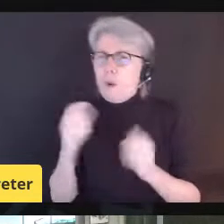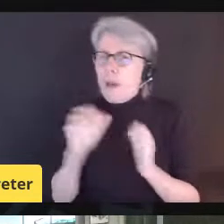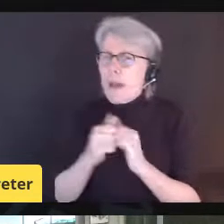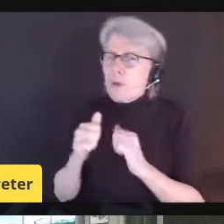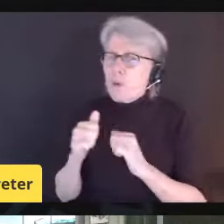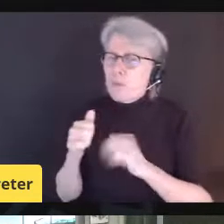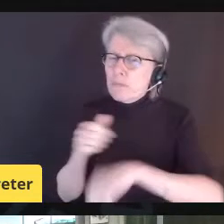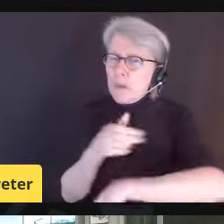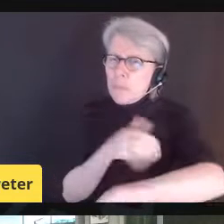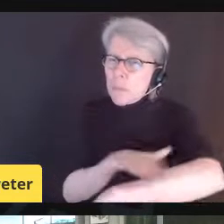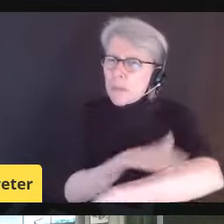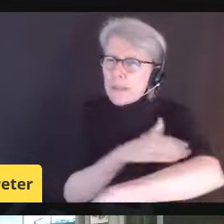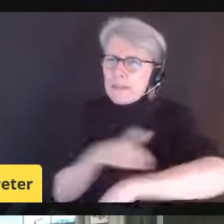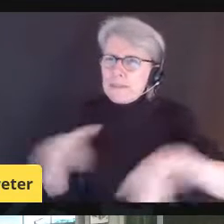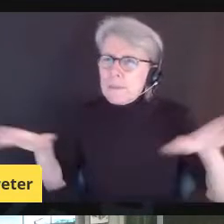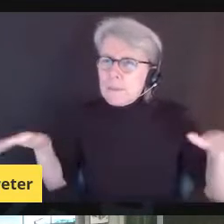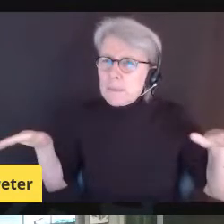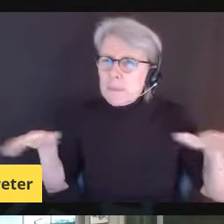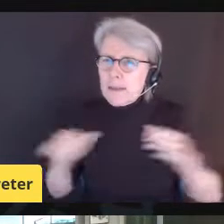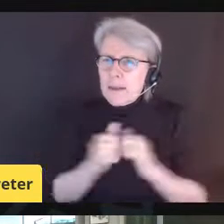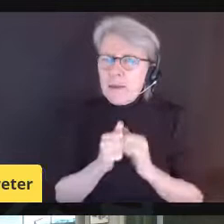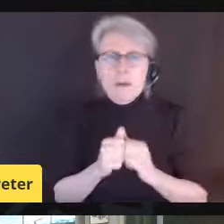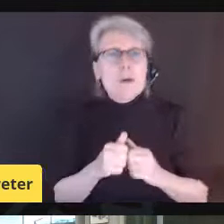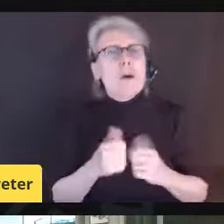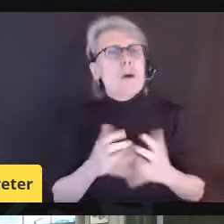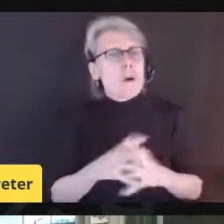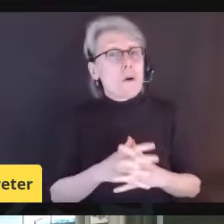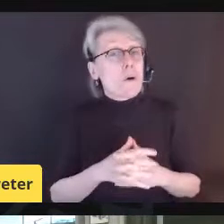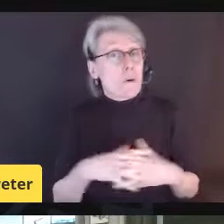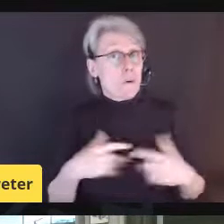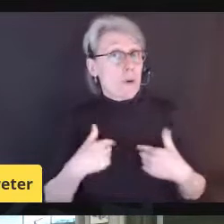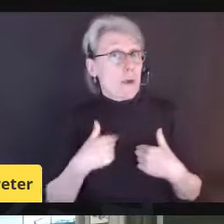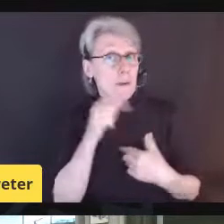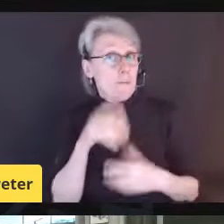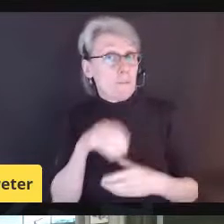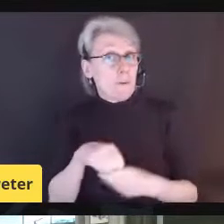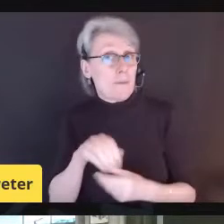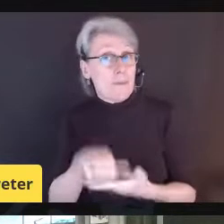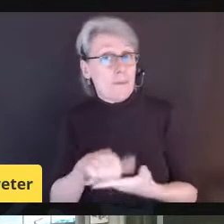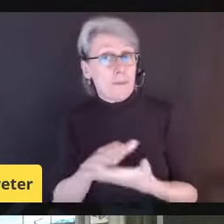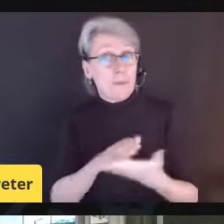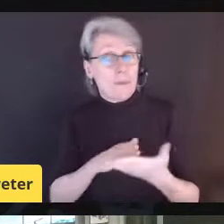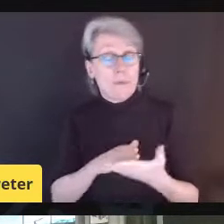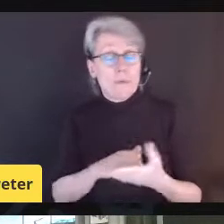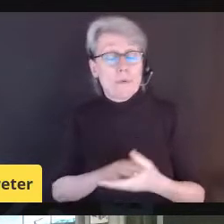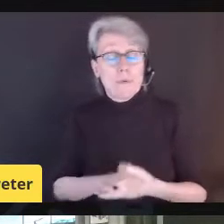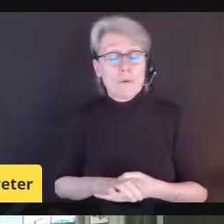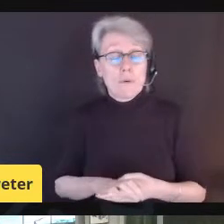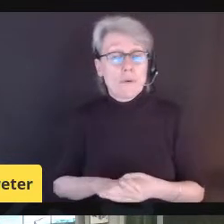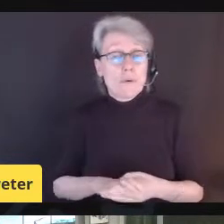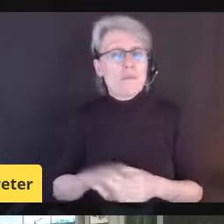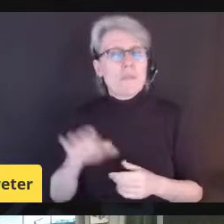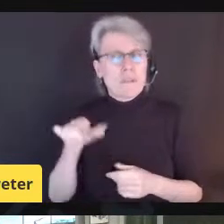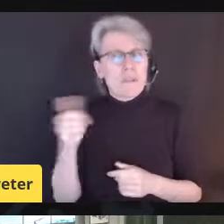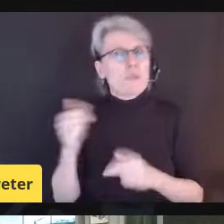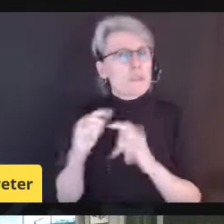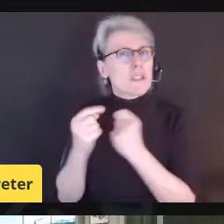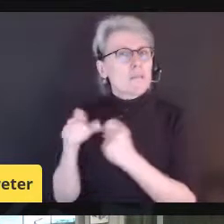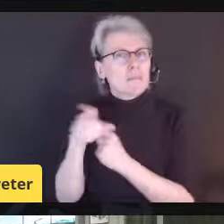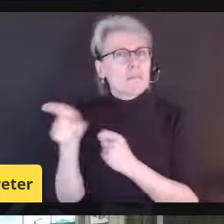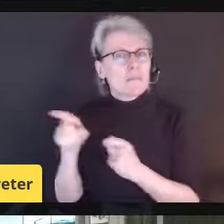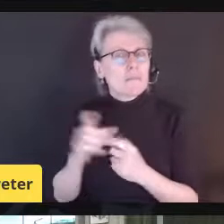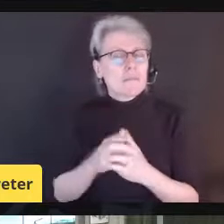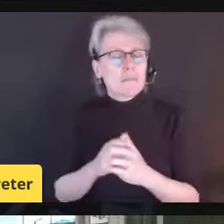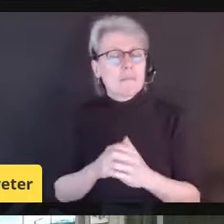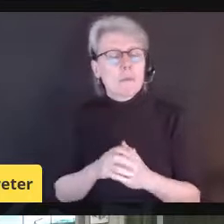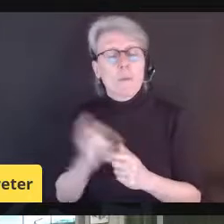their wings? How do you put it on their wings? So I haven't actually been part of that sort of field research, but a lovely,